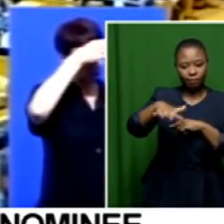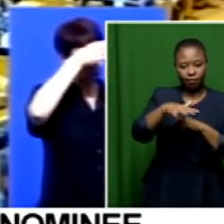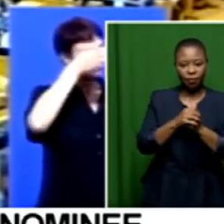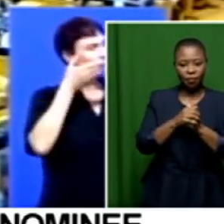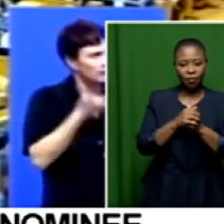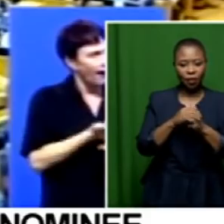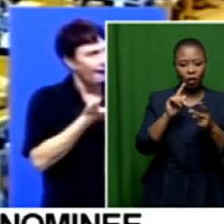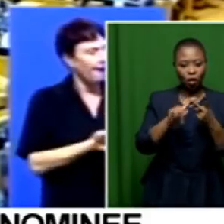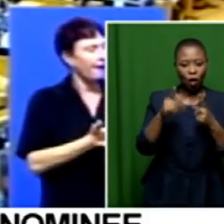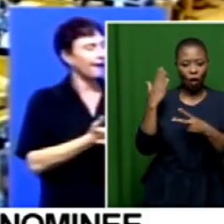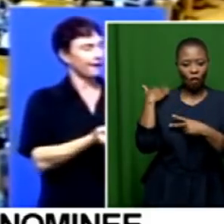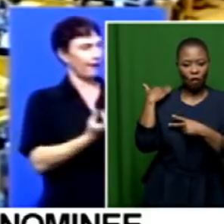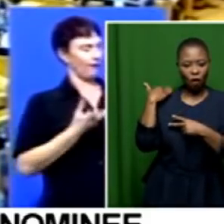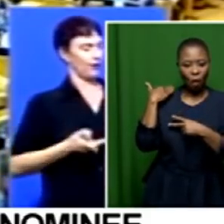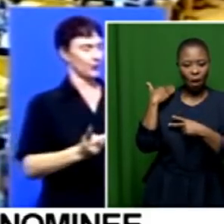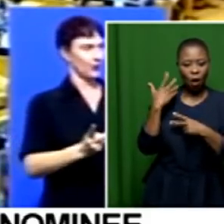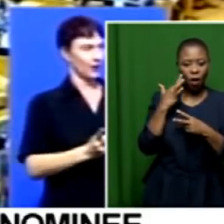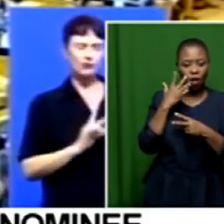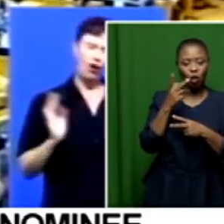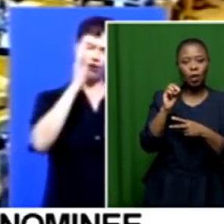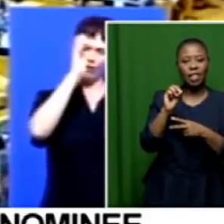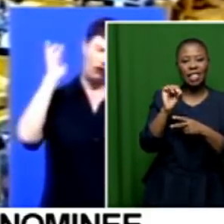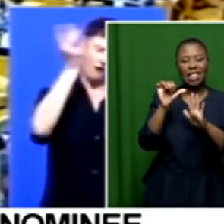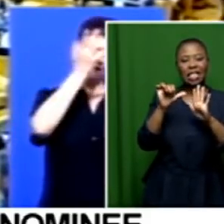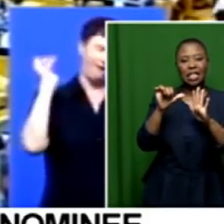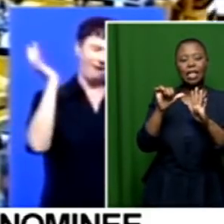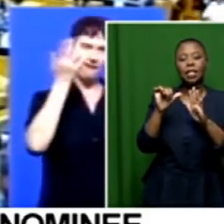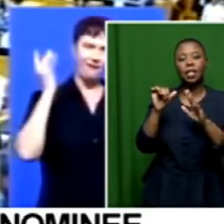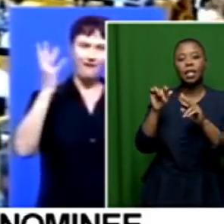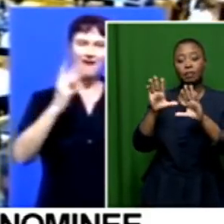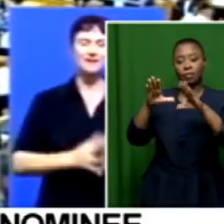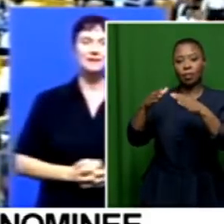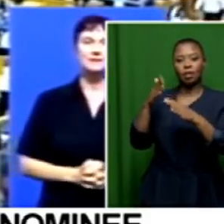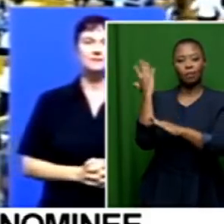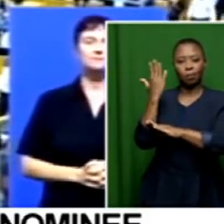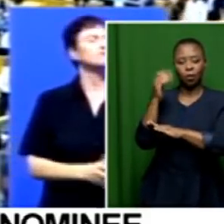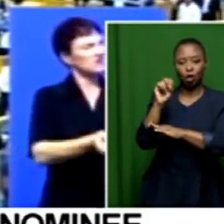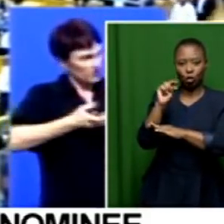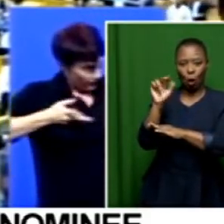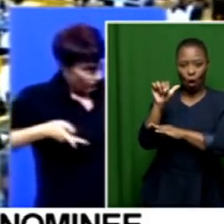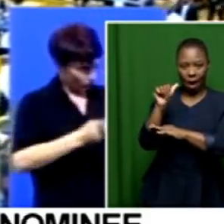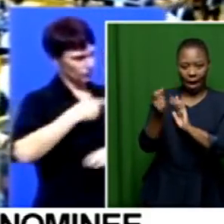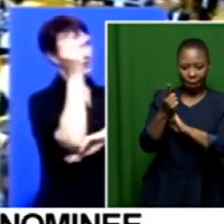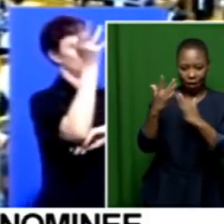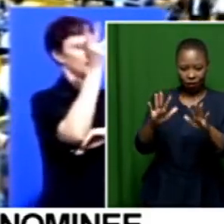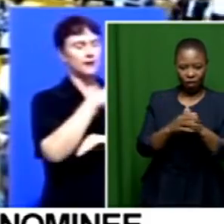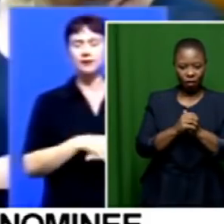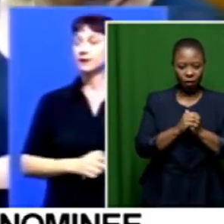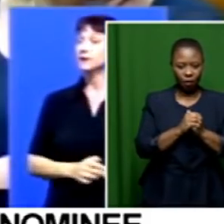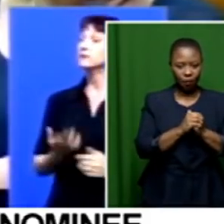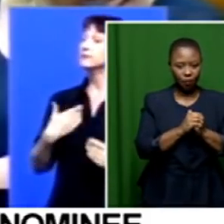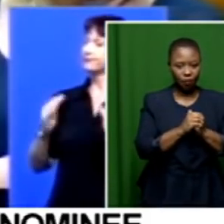during former President Jacob Zuma's 2015 State of the Nation address. I also order